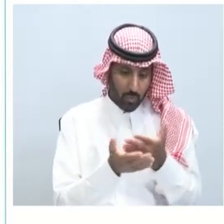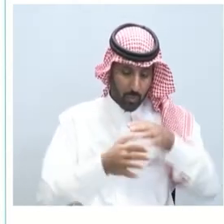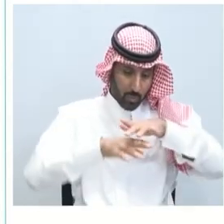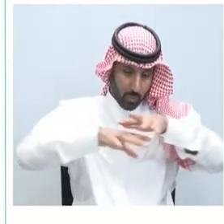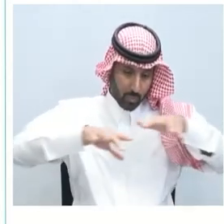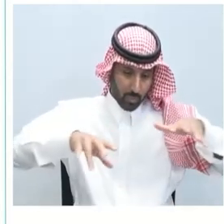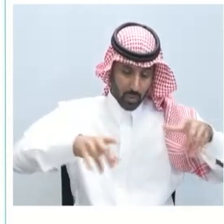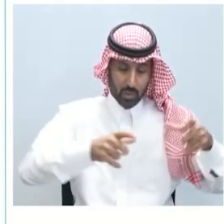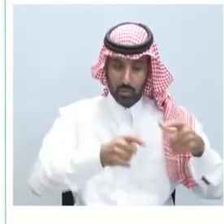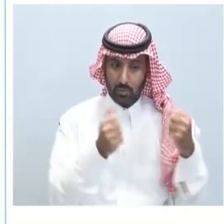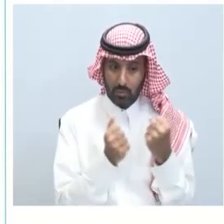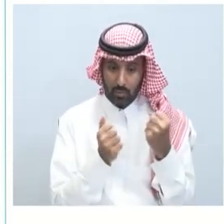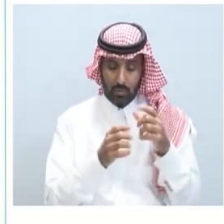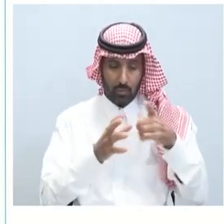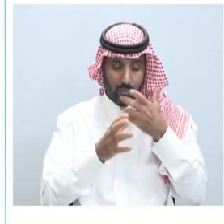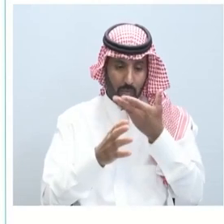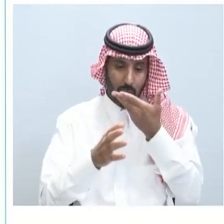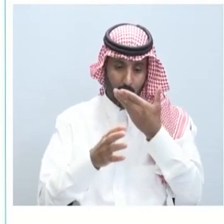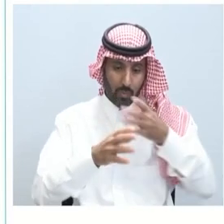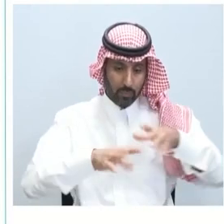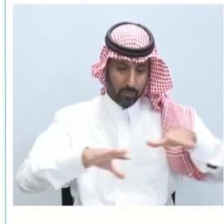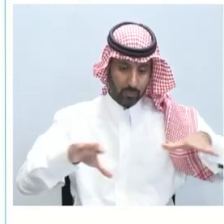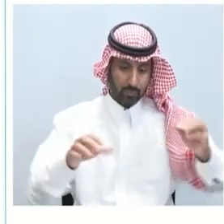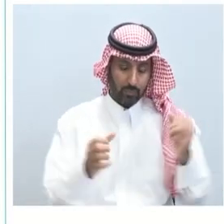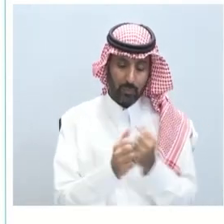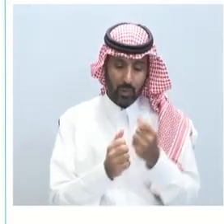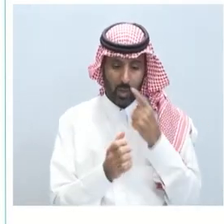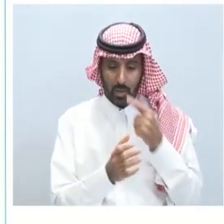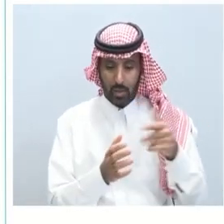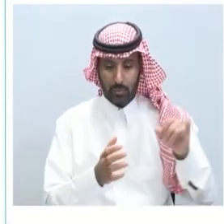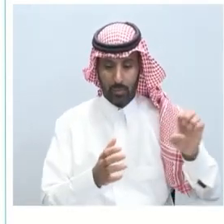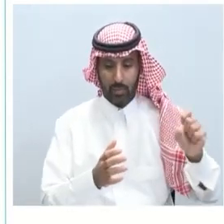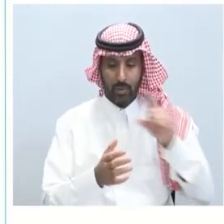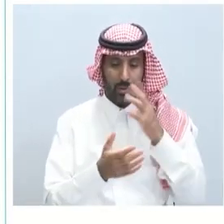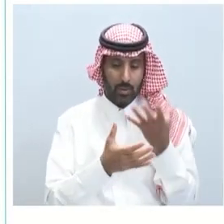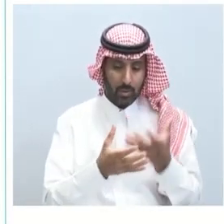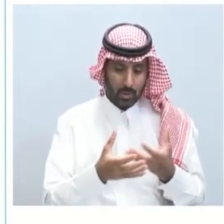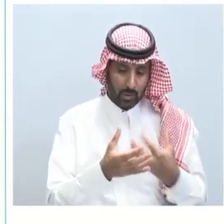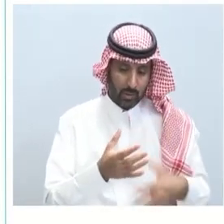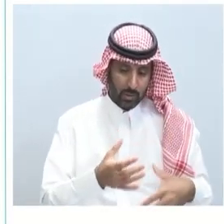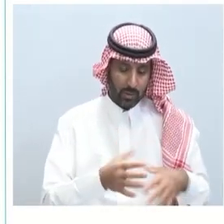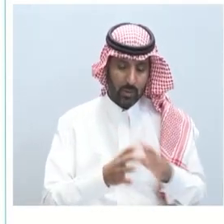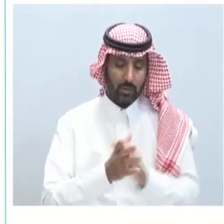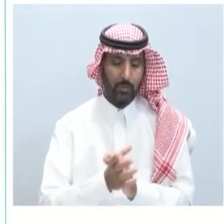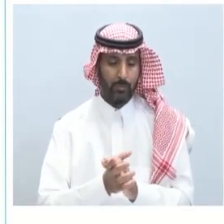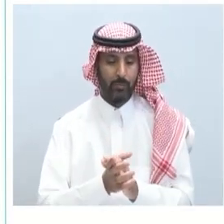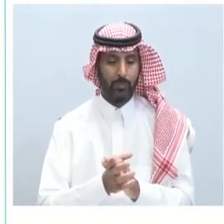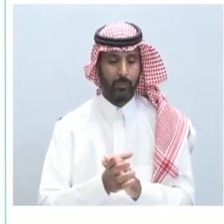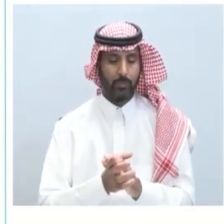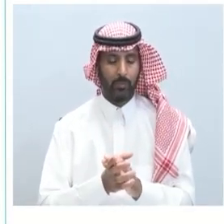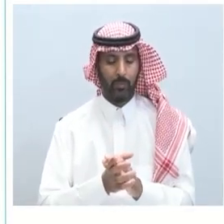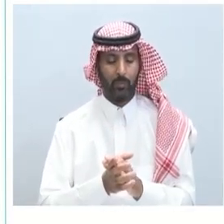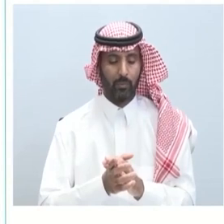ocean. What do we call it? Yes, an iceberg. To go down underwater, what do we